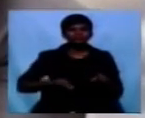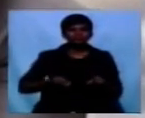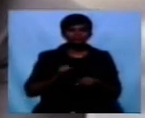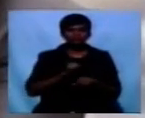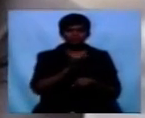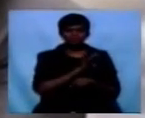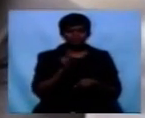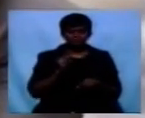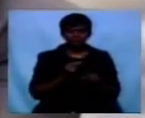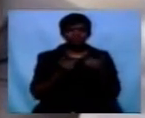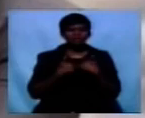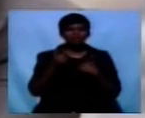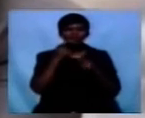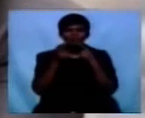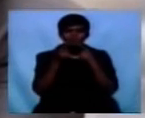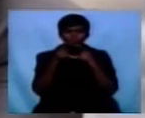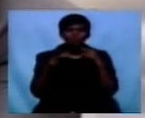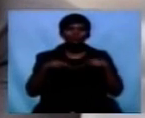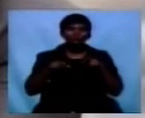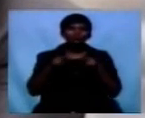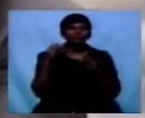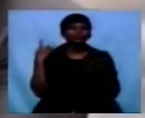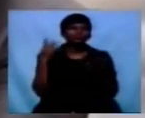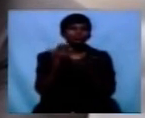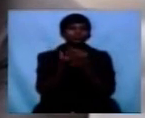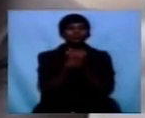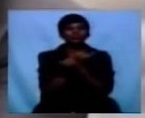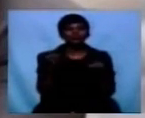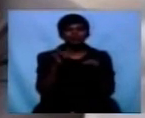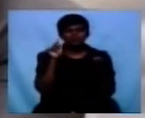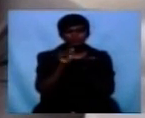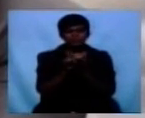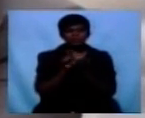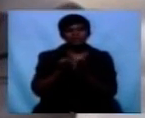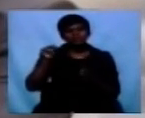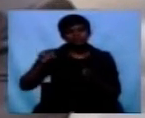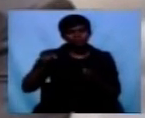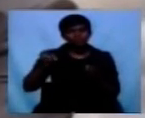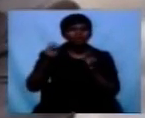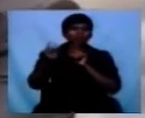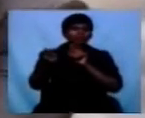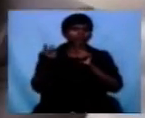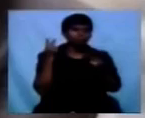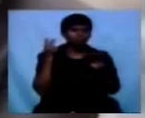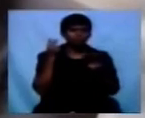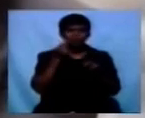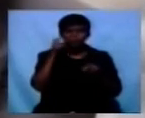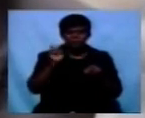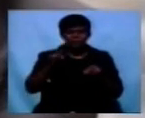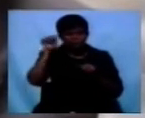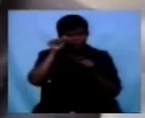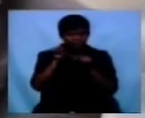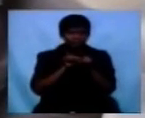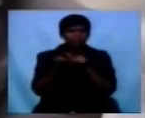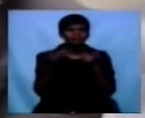have talked about this road since independence, that Lusaka and Ndola must be turned into a dual carriageway. And I've agreed, I